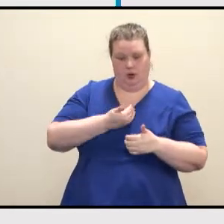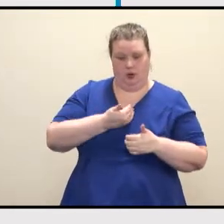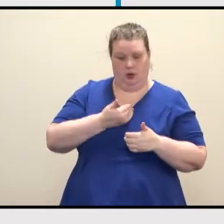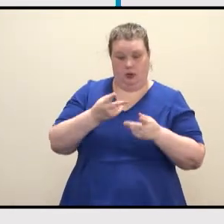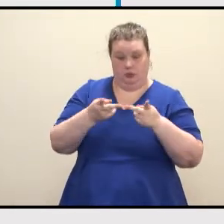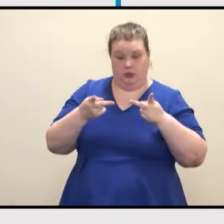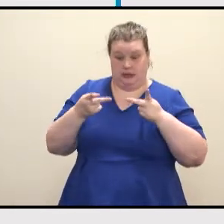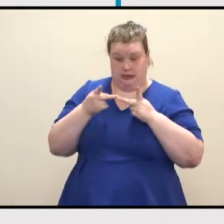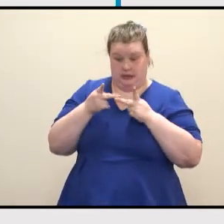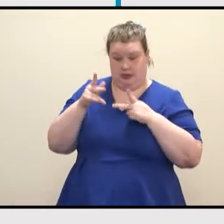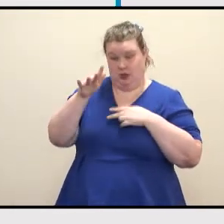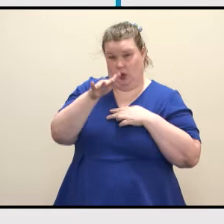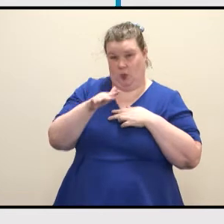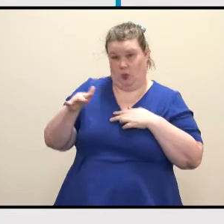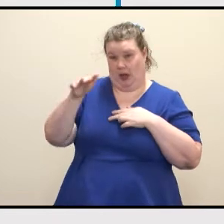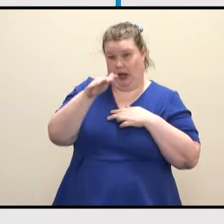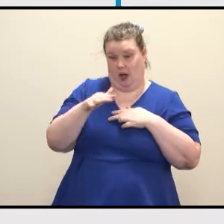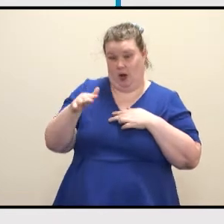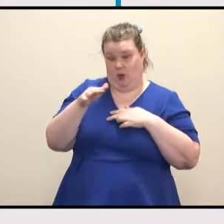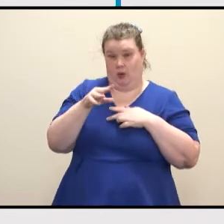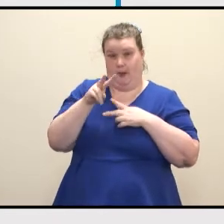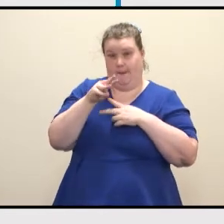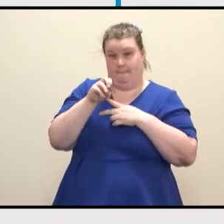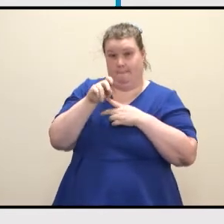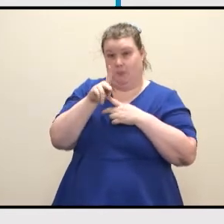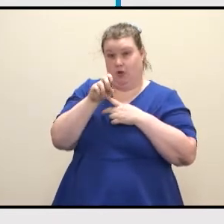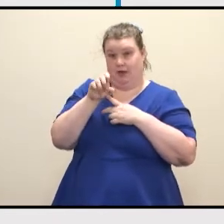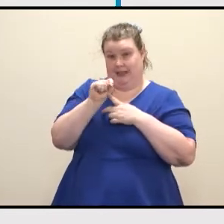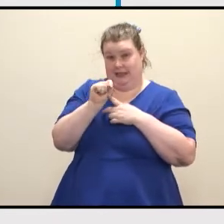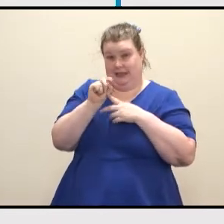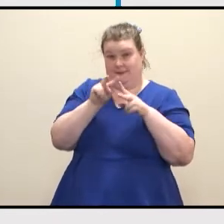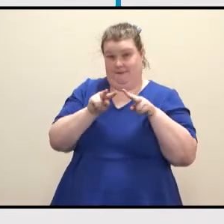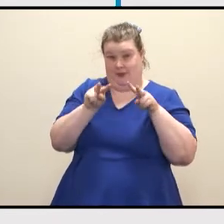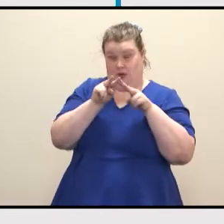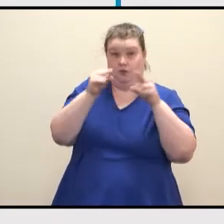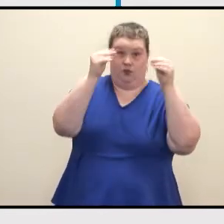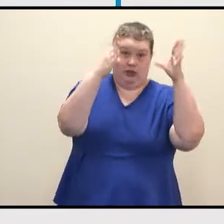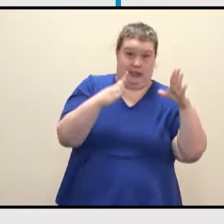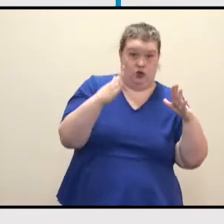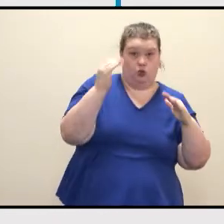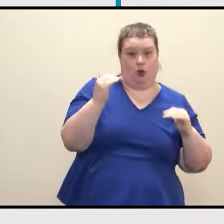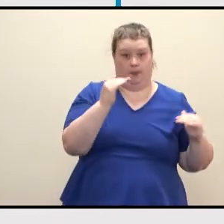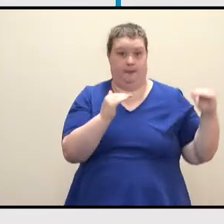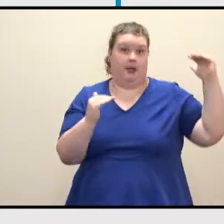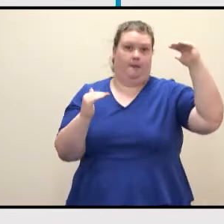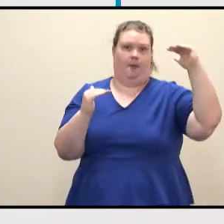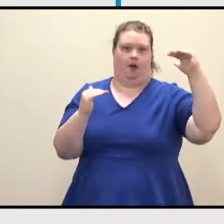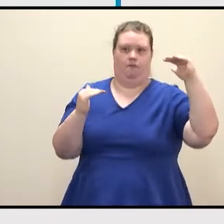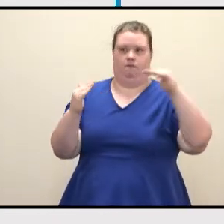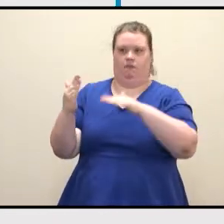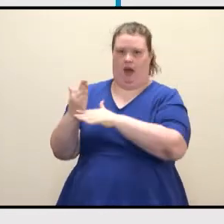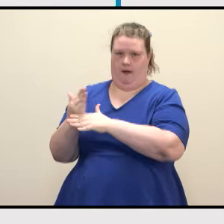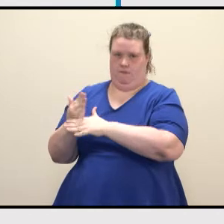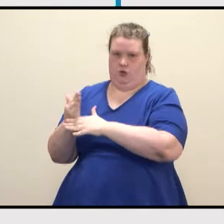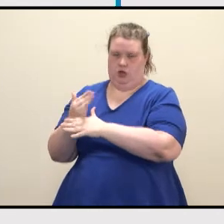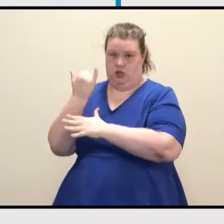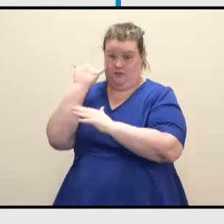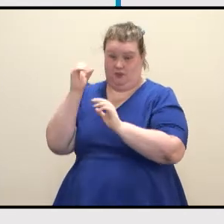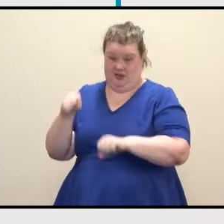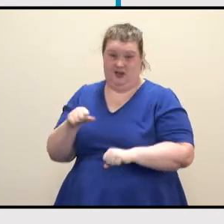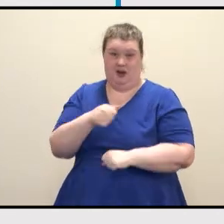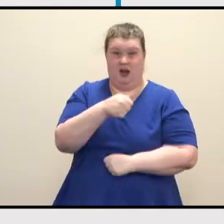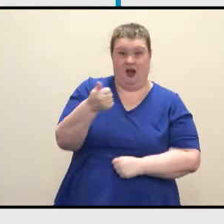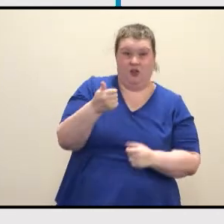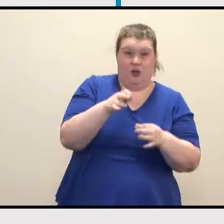market value. We would say, for teachers, we certainly want to lead the market, right? We want to be above the market if we can. Some of those other